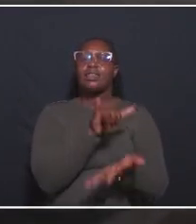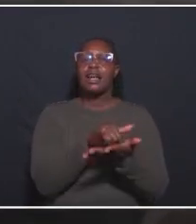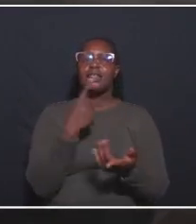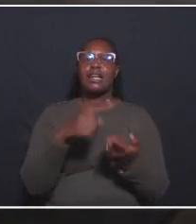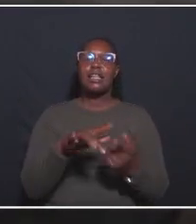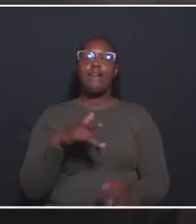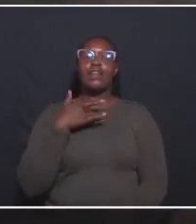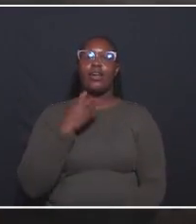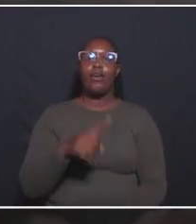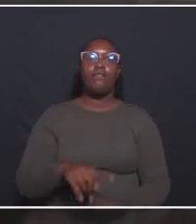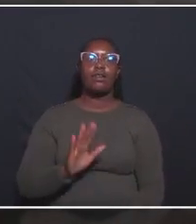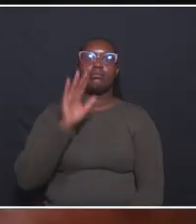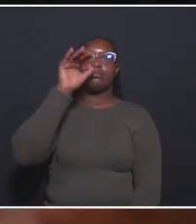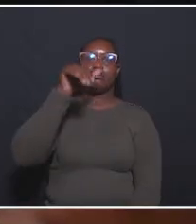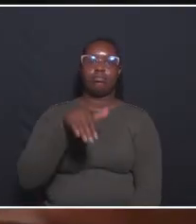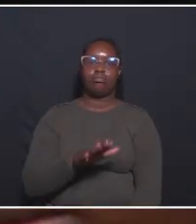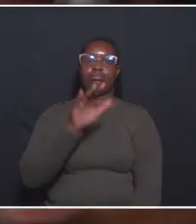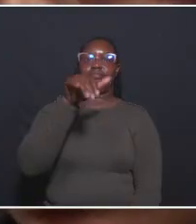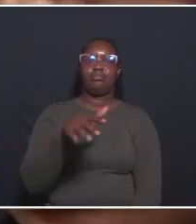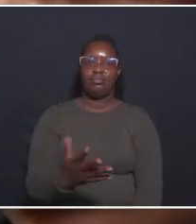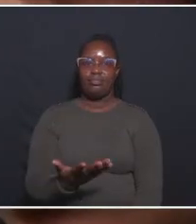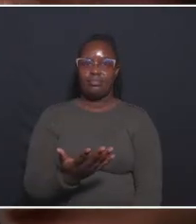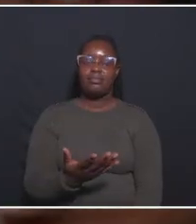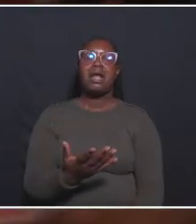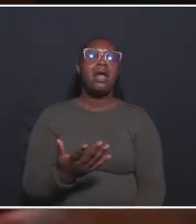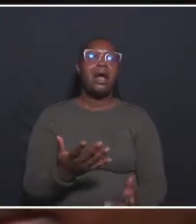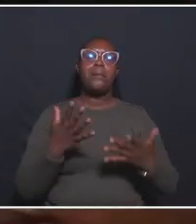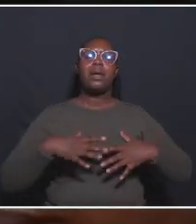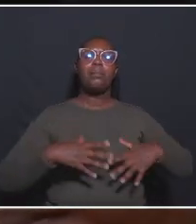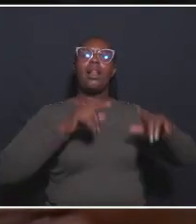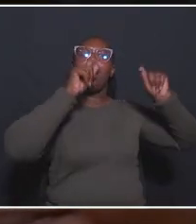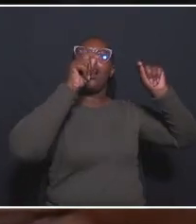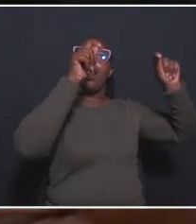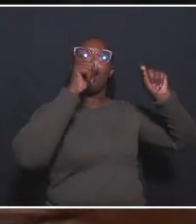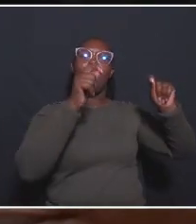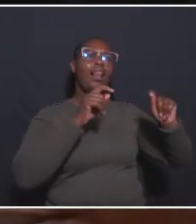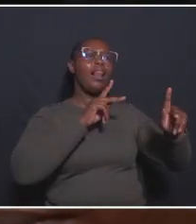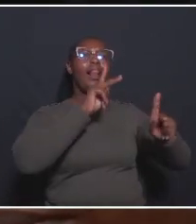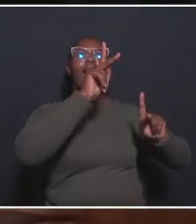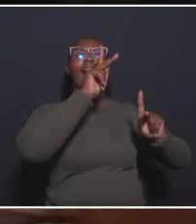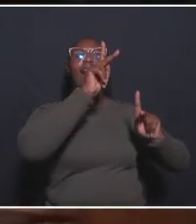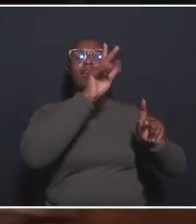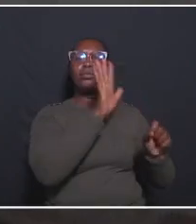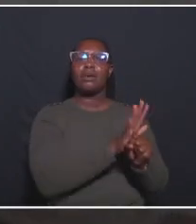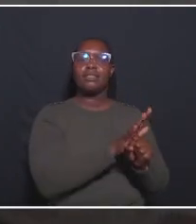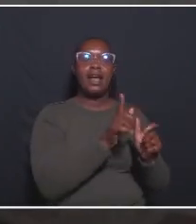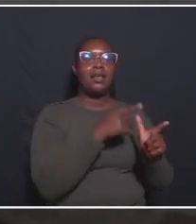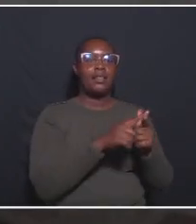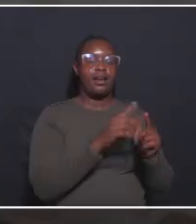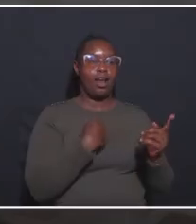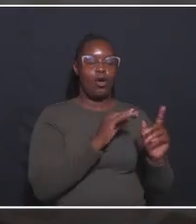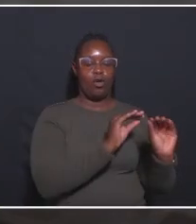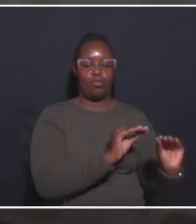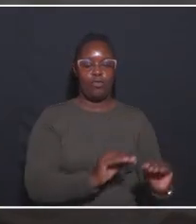up and then you take them down. You put them into the streets when people are chanting and doing the protest, and then you take them to